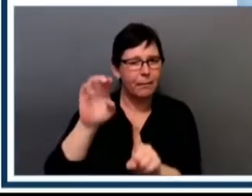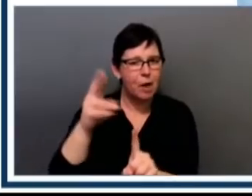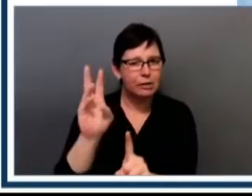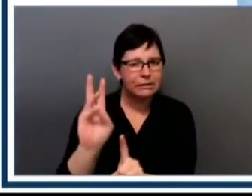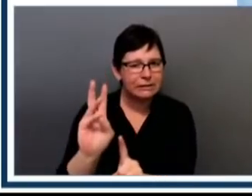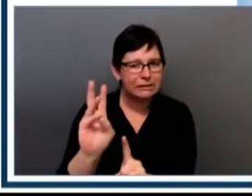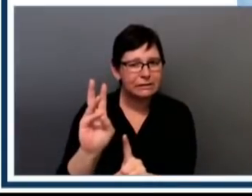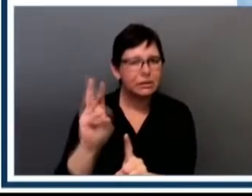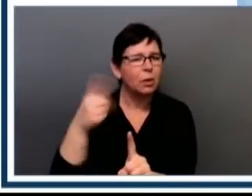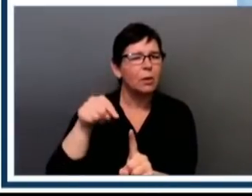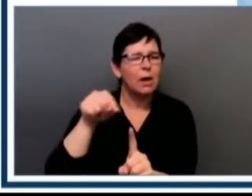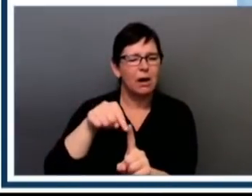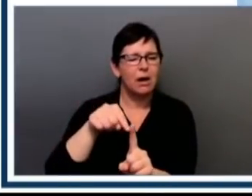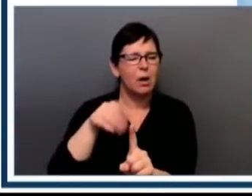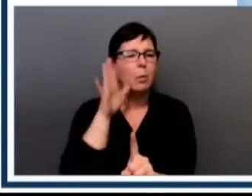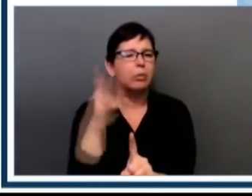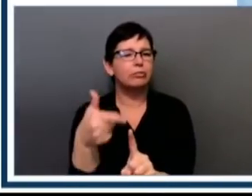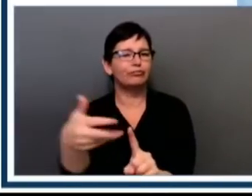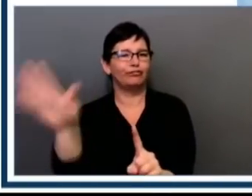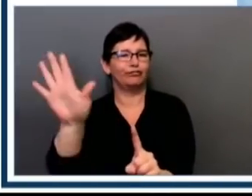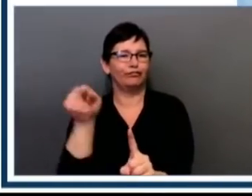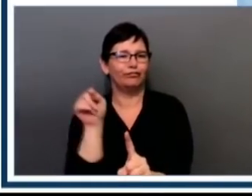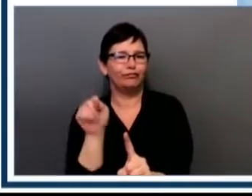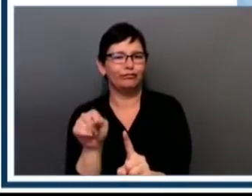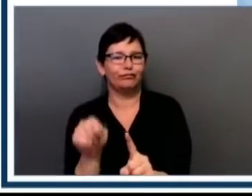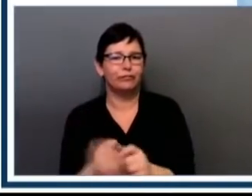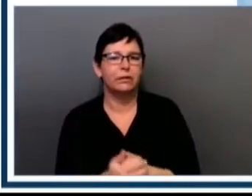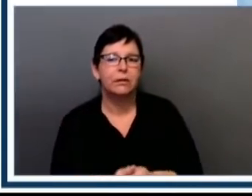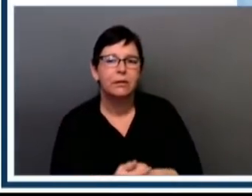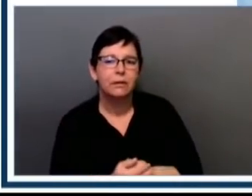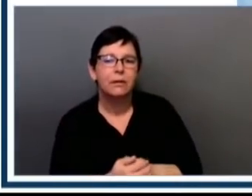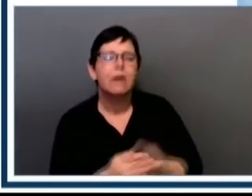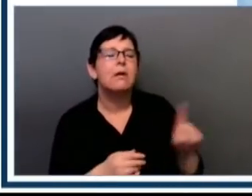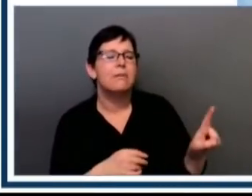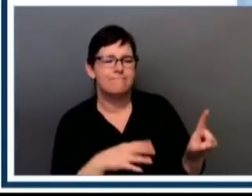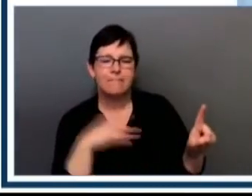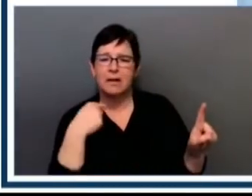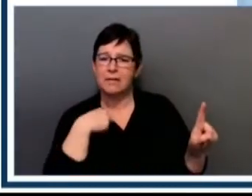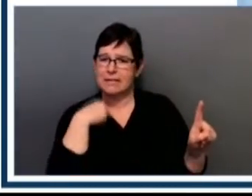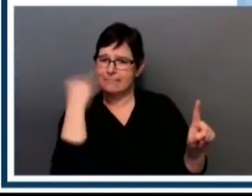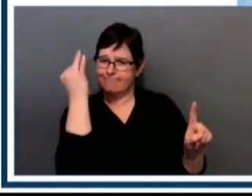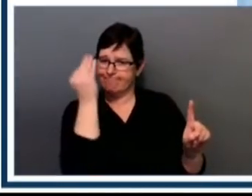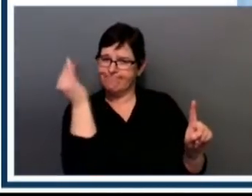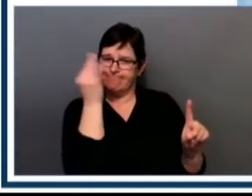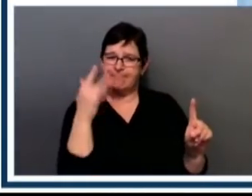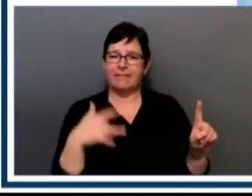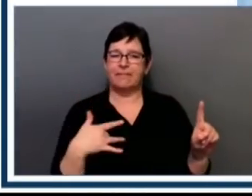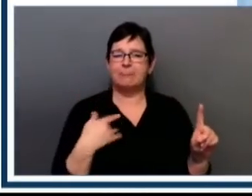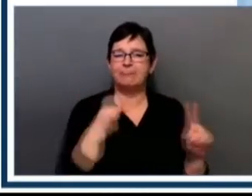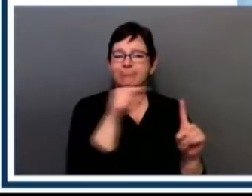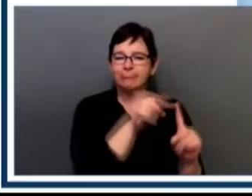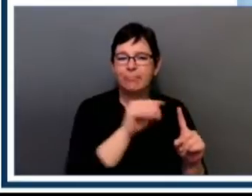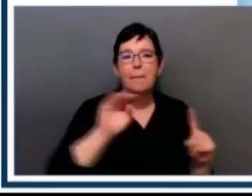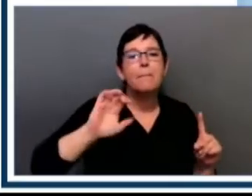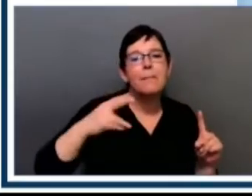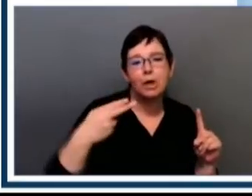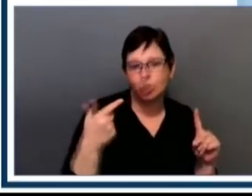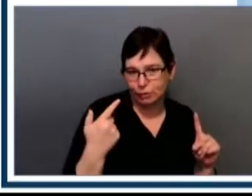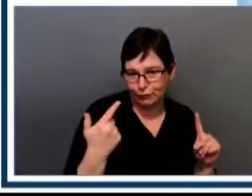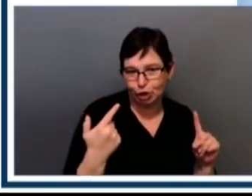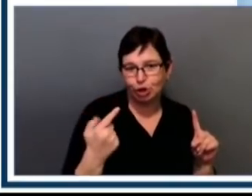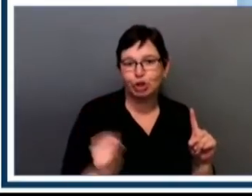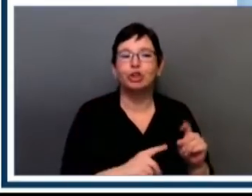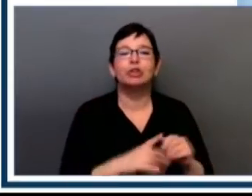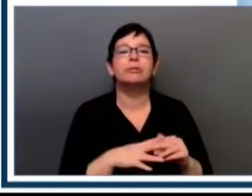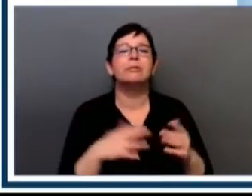thought is March 21st. We've still got, as I said, there's a couple there's a couple. Then we want to signal to Nova Scotians that this